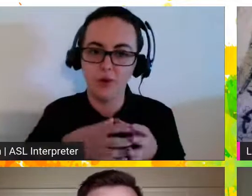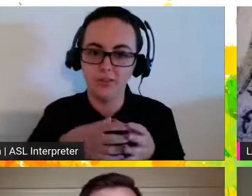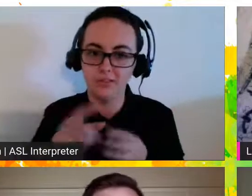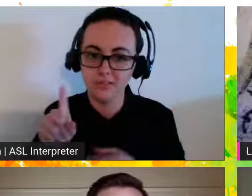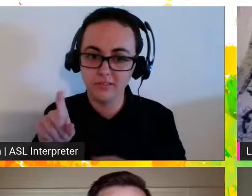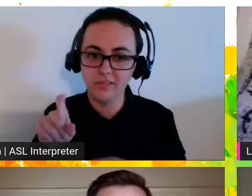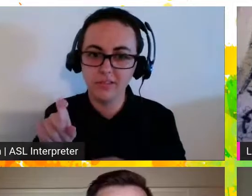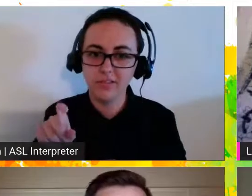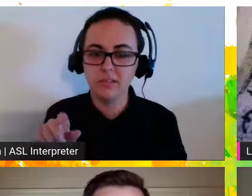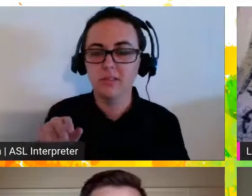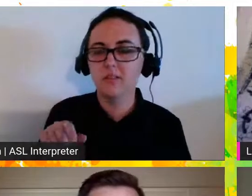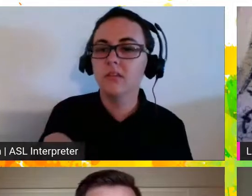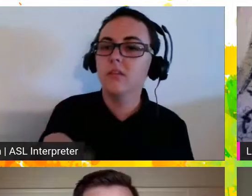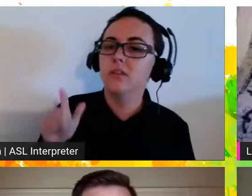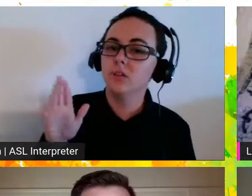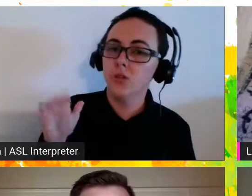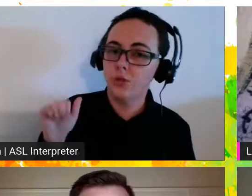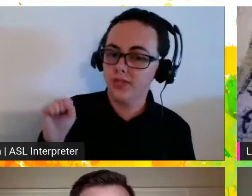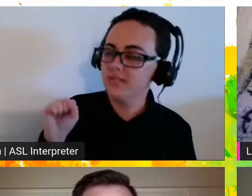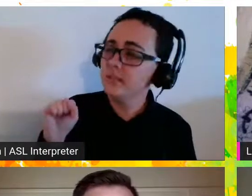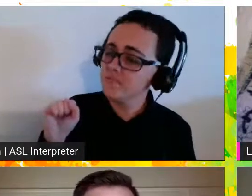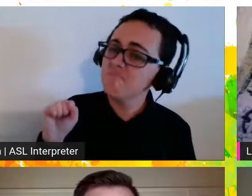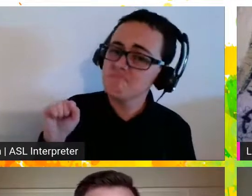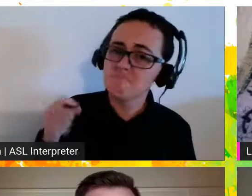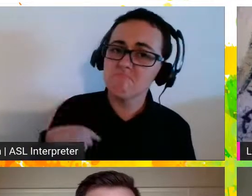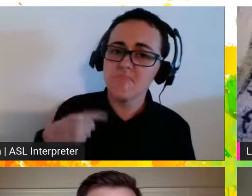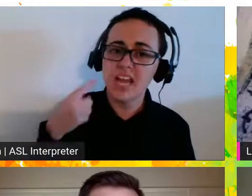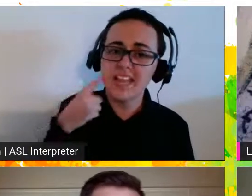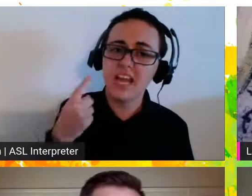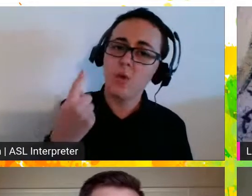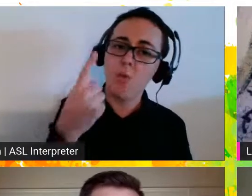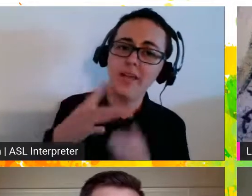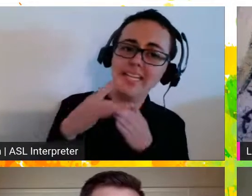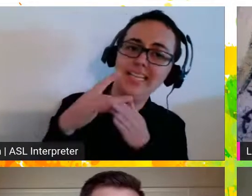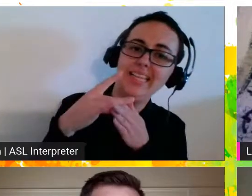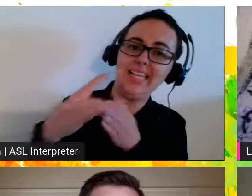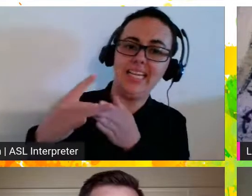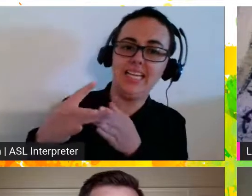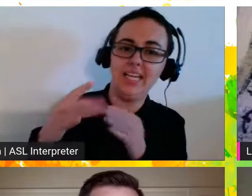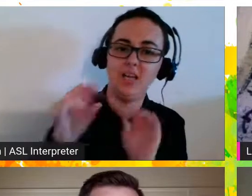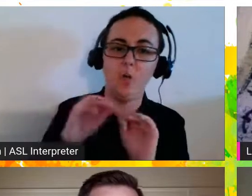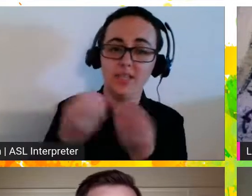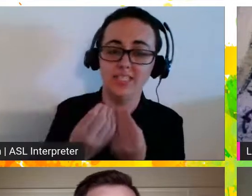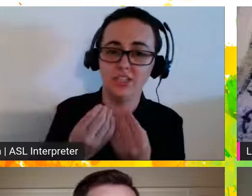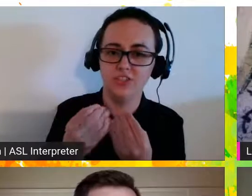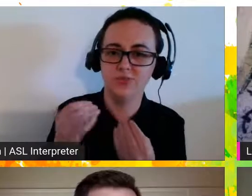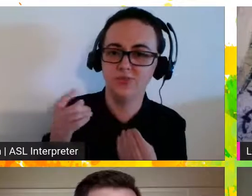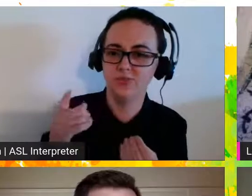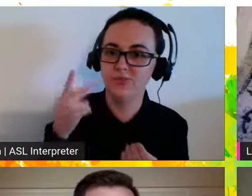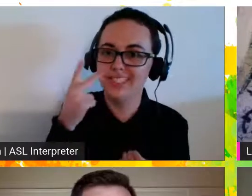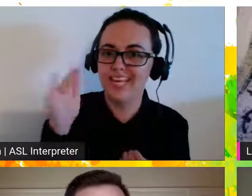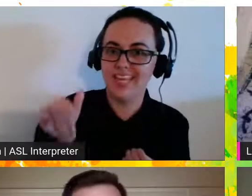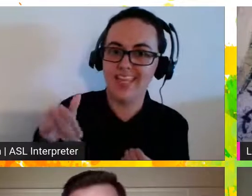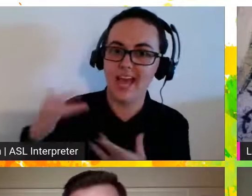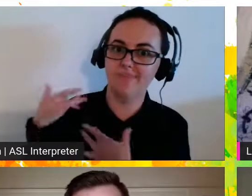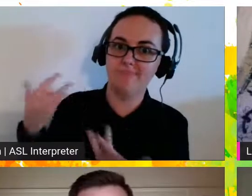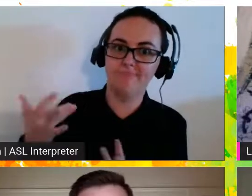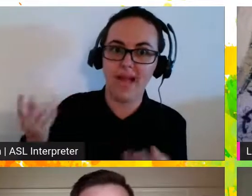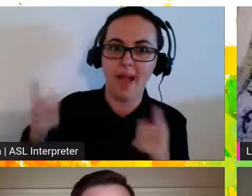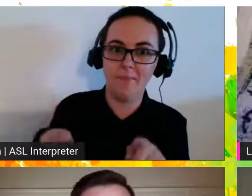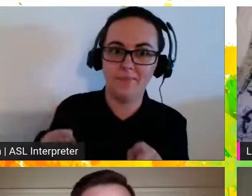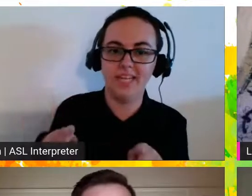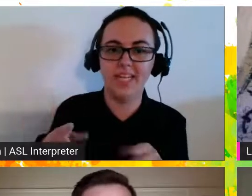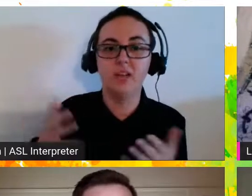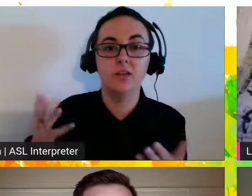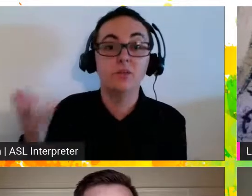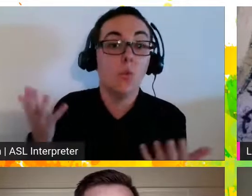Yeah, for me, I think one of the sort of leading institutions, if you're going to try to see that that trend happening in the art world, would be like, for example,